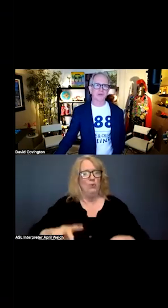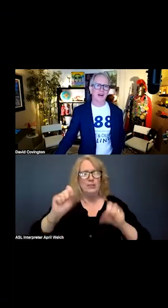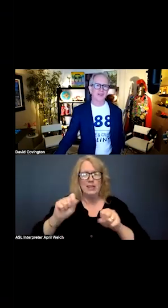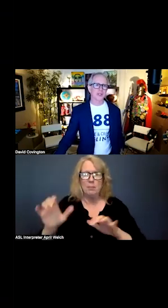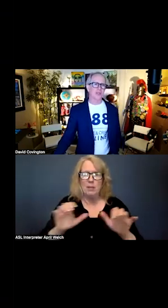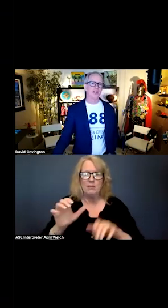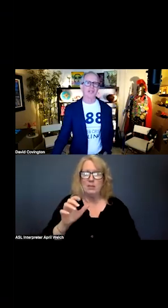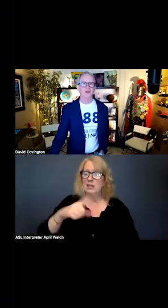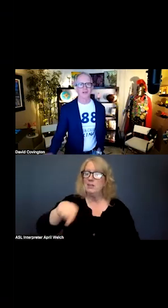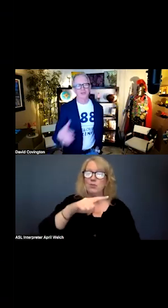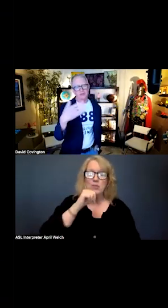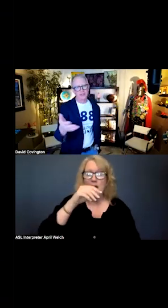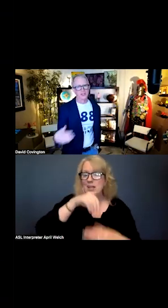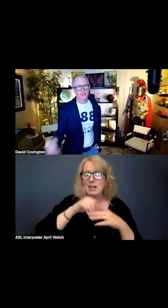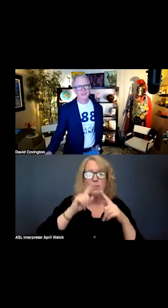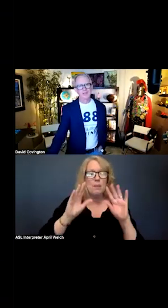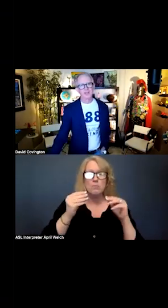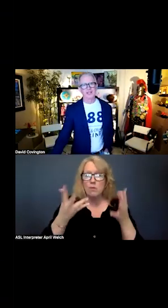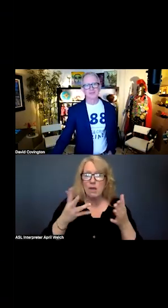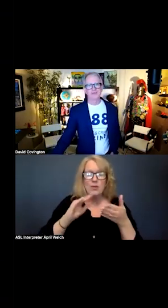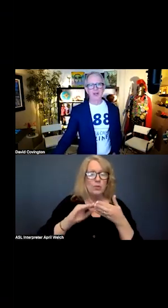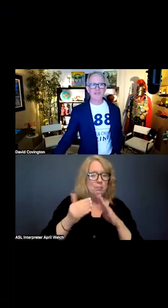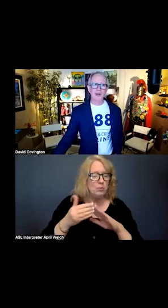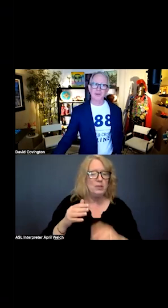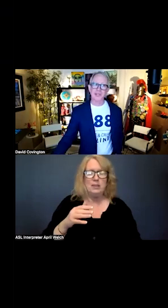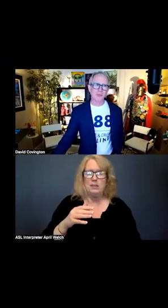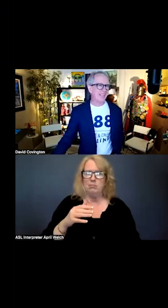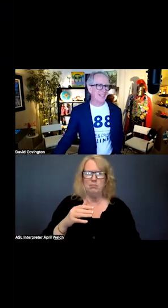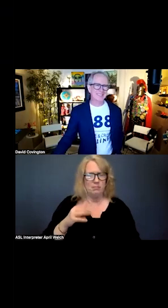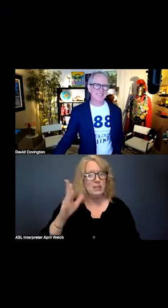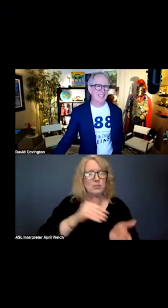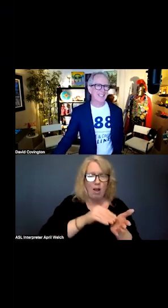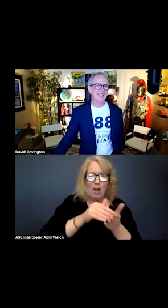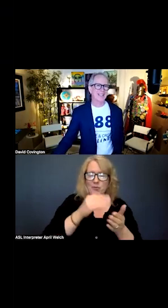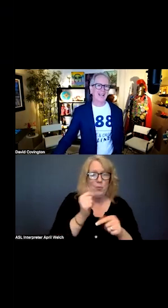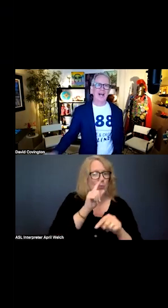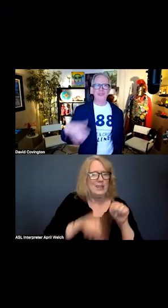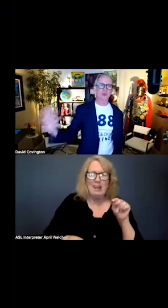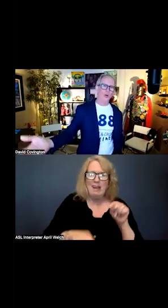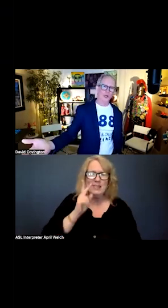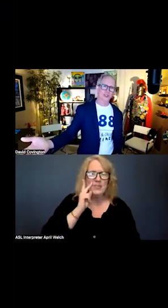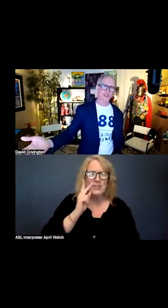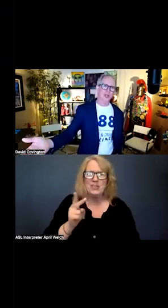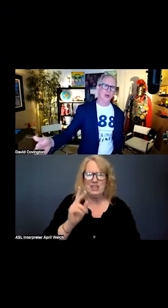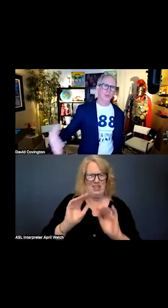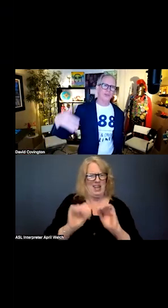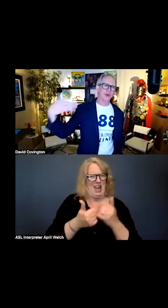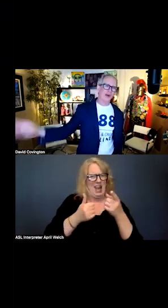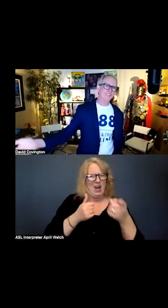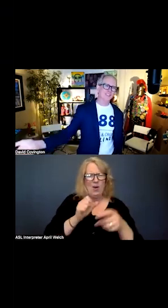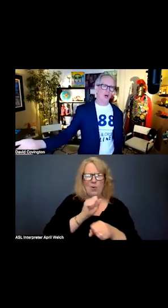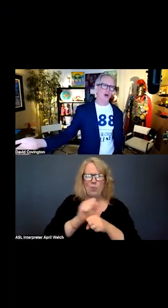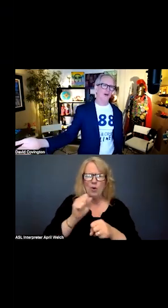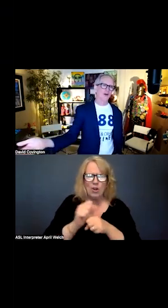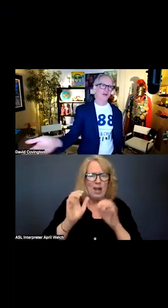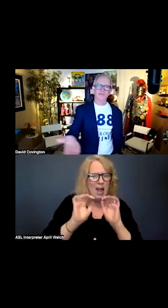the provider community, or if you're a funder, it's very frequent that we can't see how this works or what the